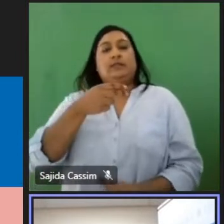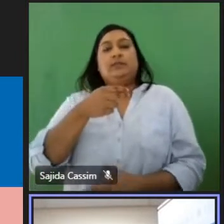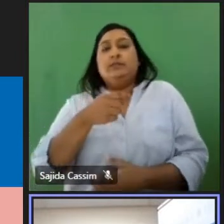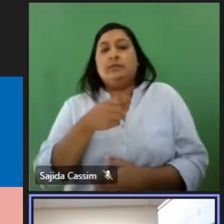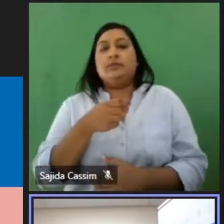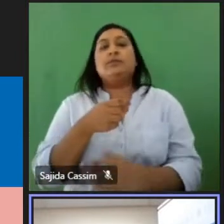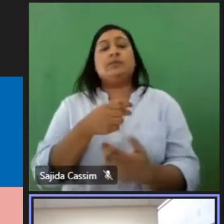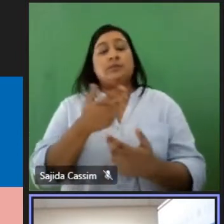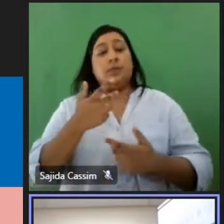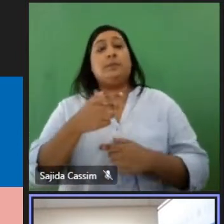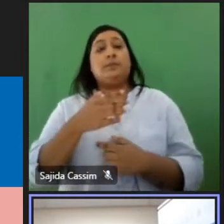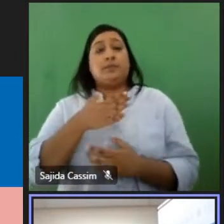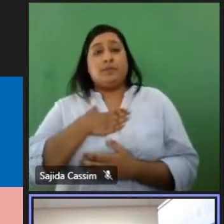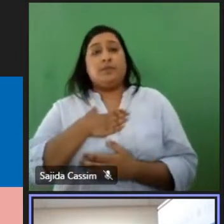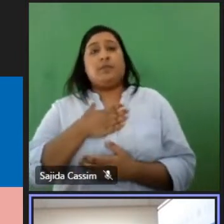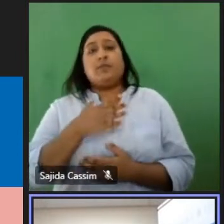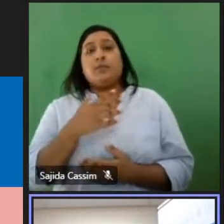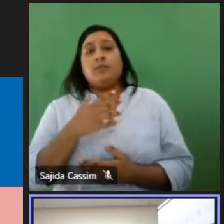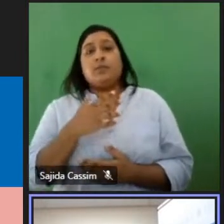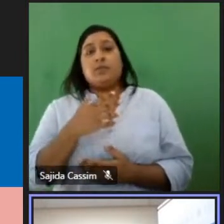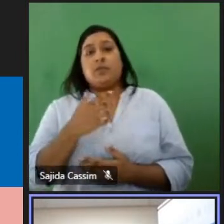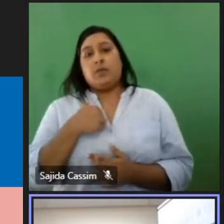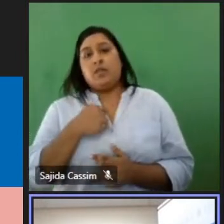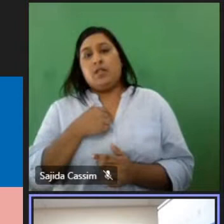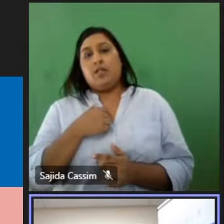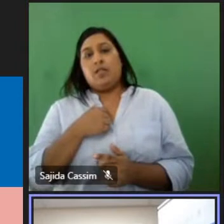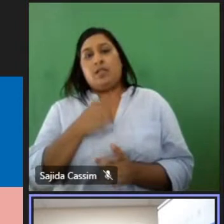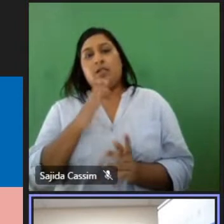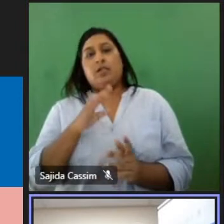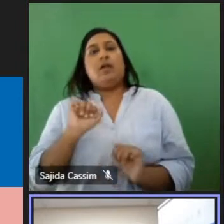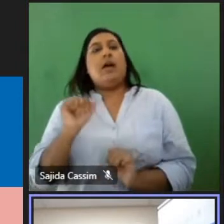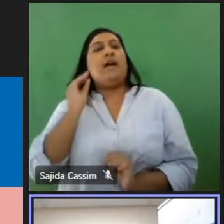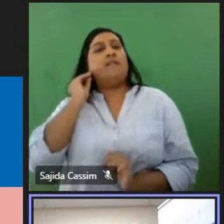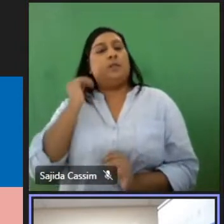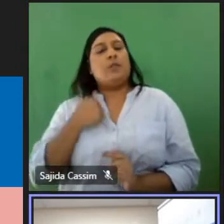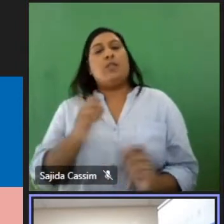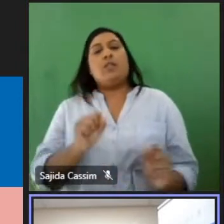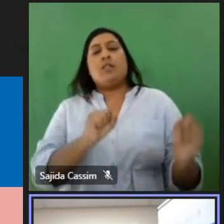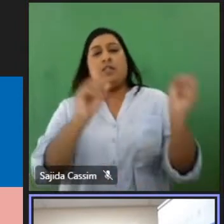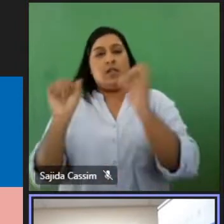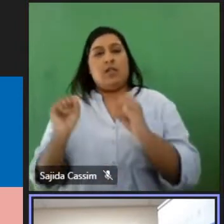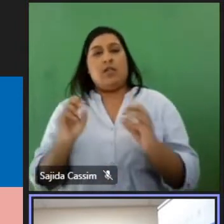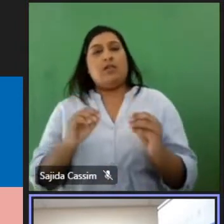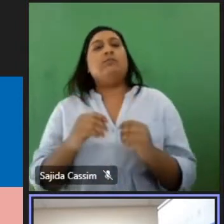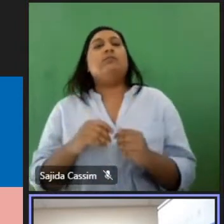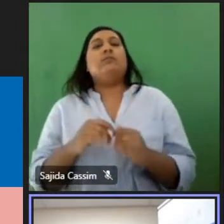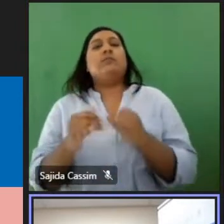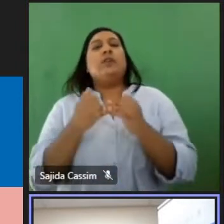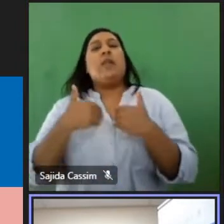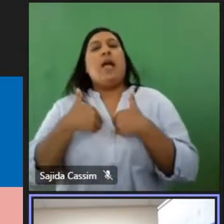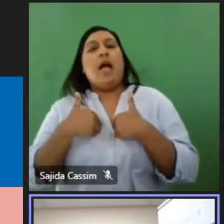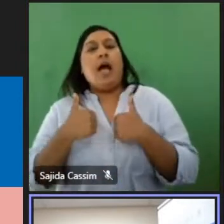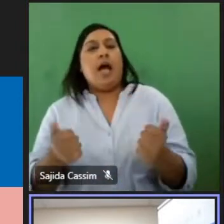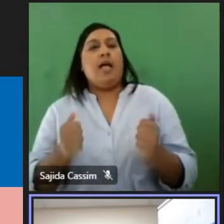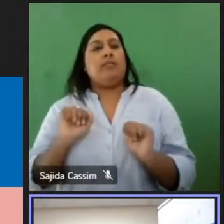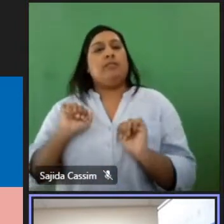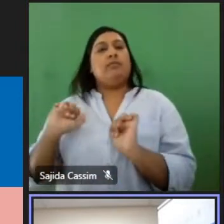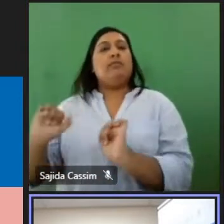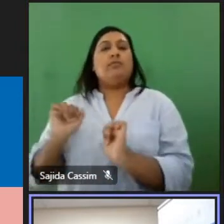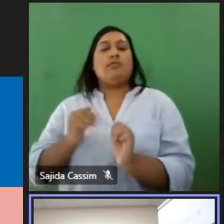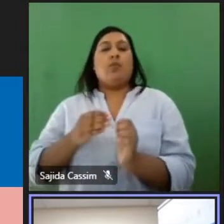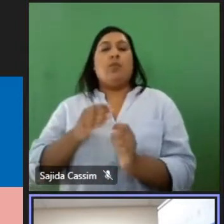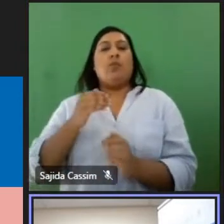I will share today some data on our study on sexual reproductive health and rights of young women with and without